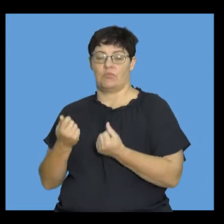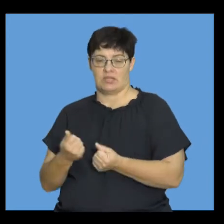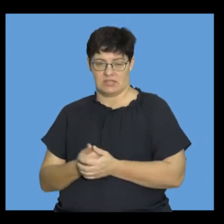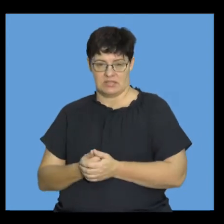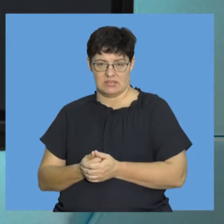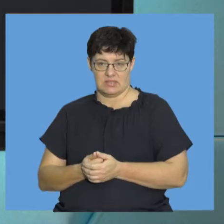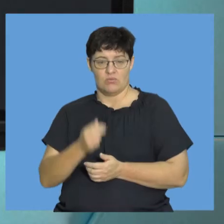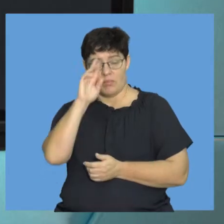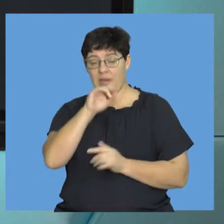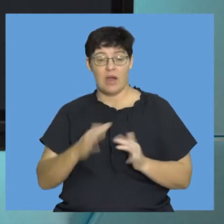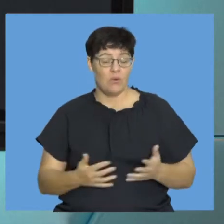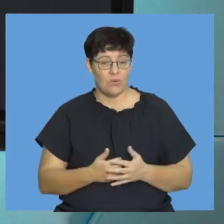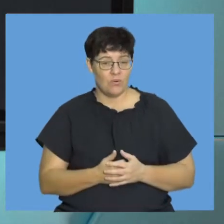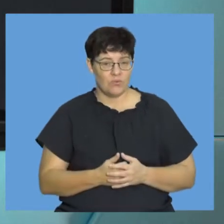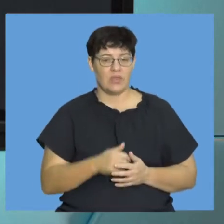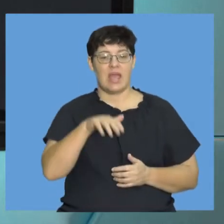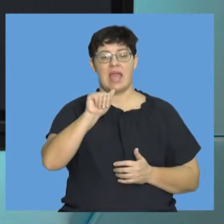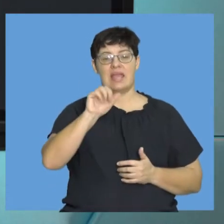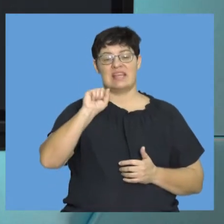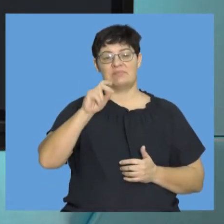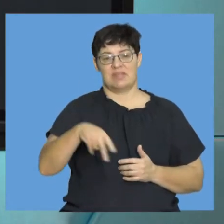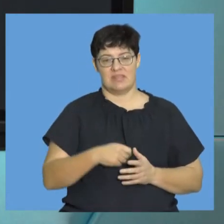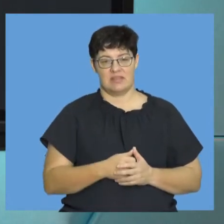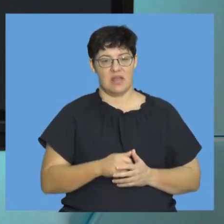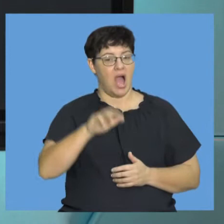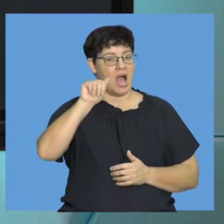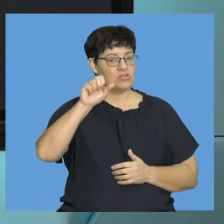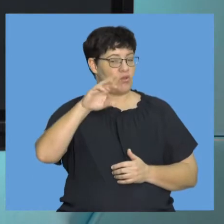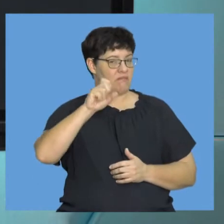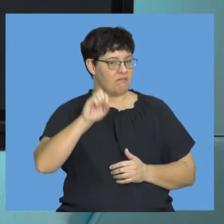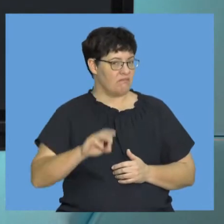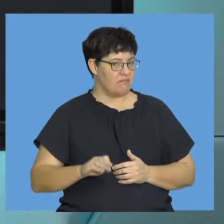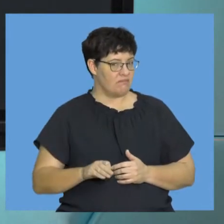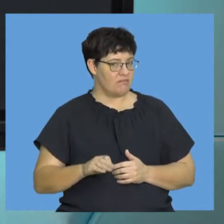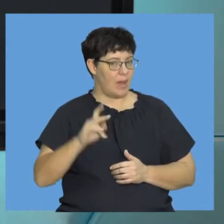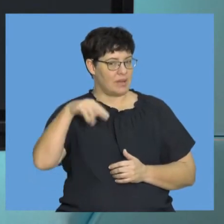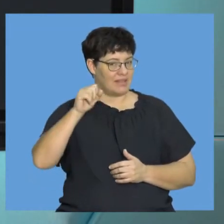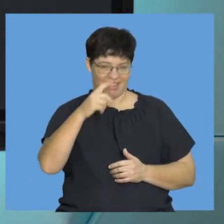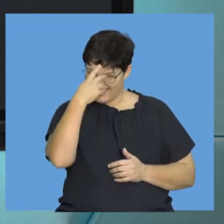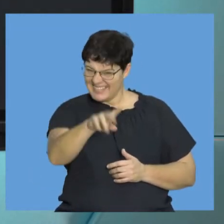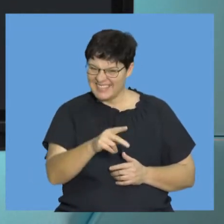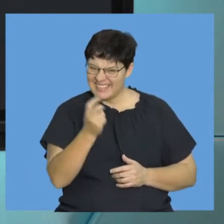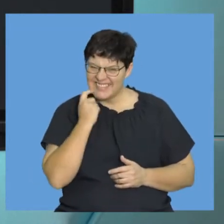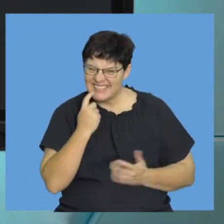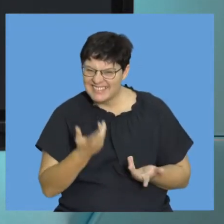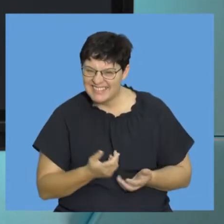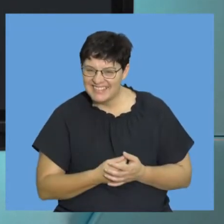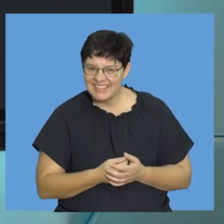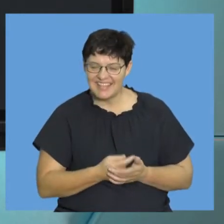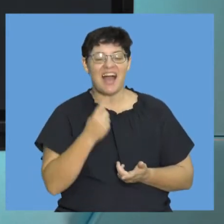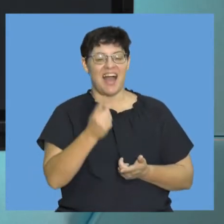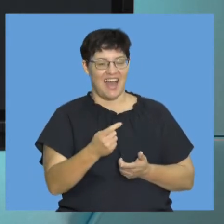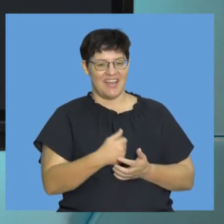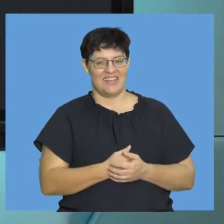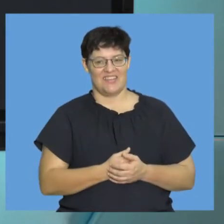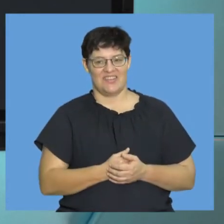remember that? ASP Ashraf Patel. Easy, isn't it? So, in that way,